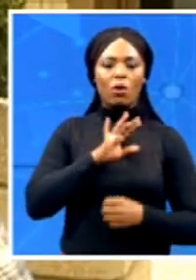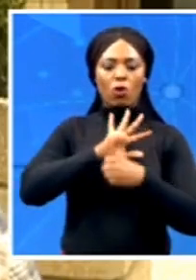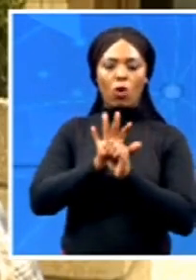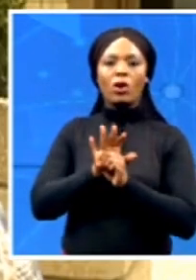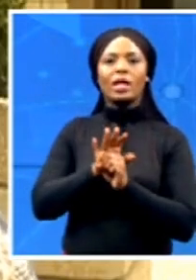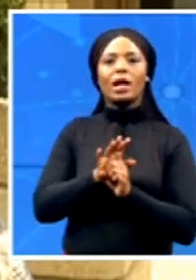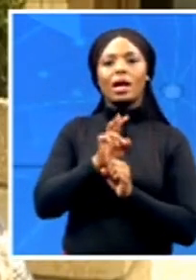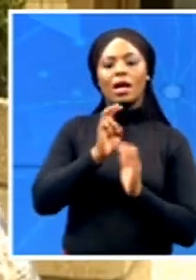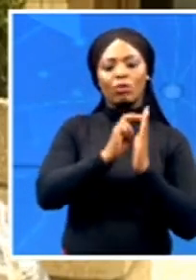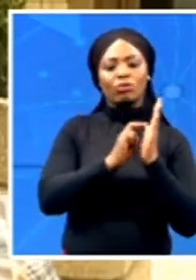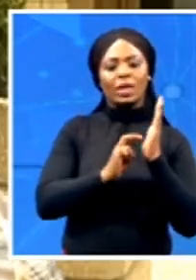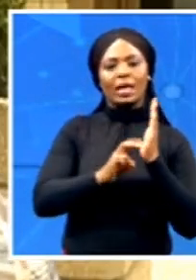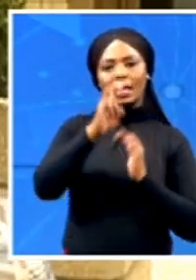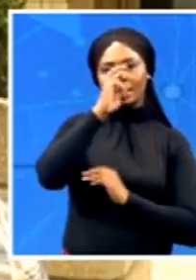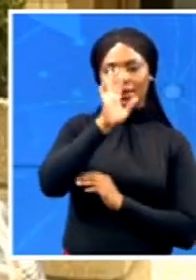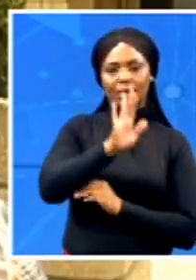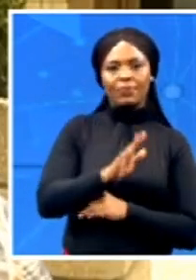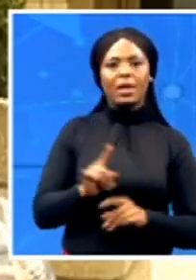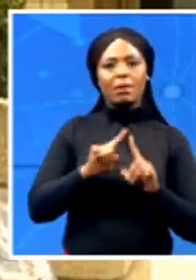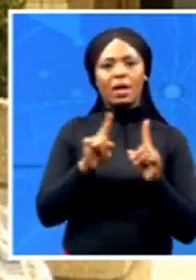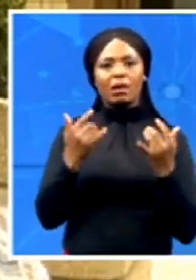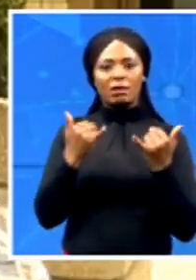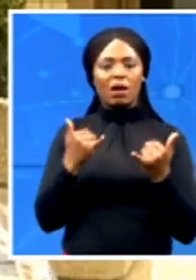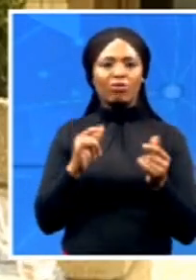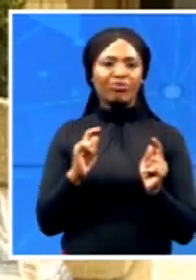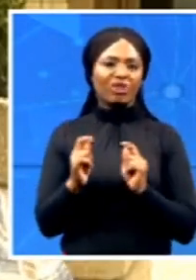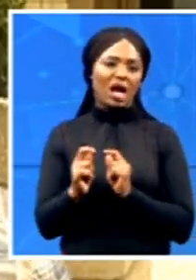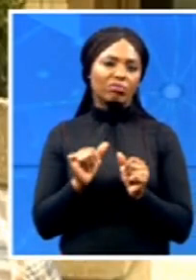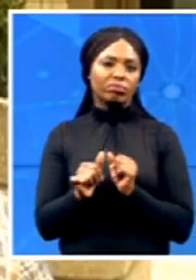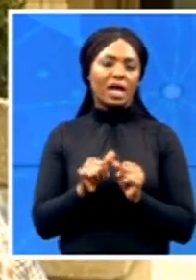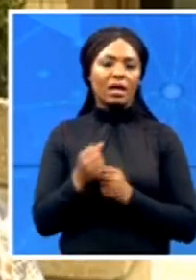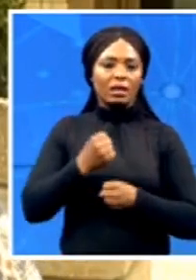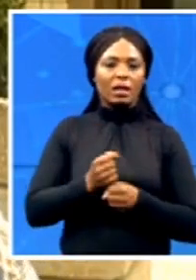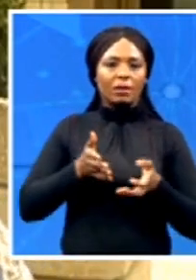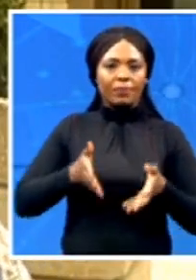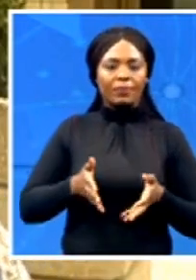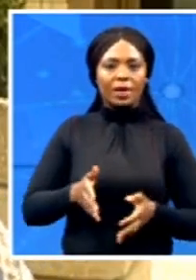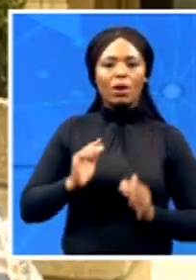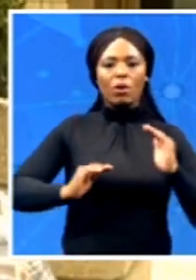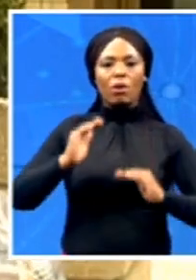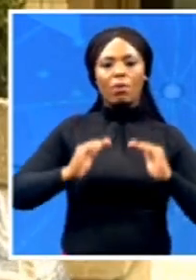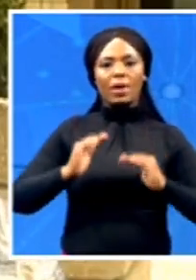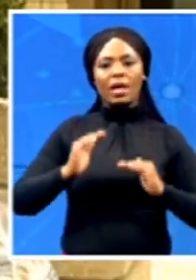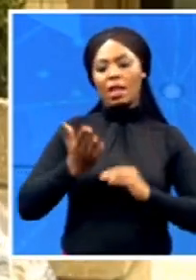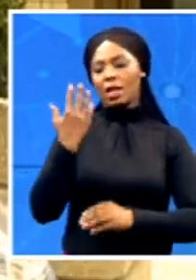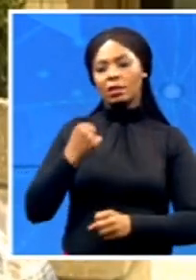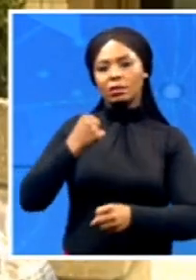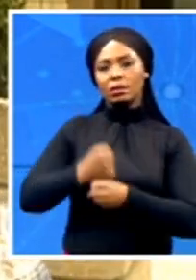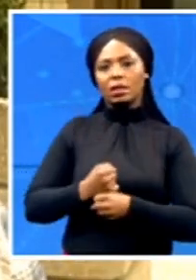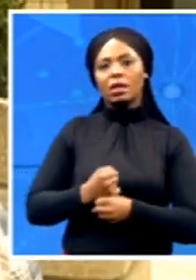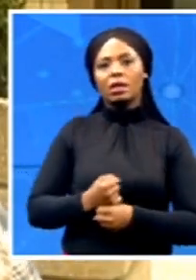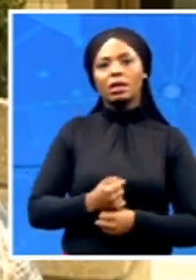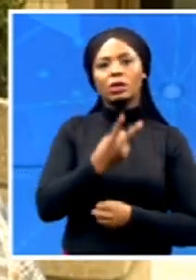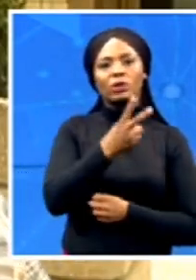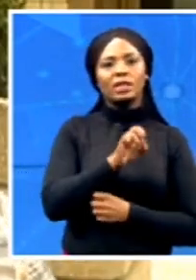this year, and I can tell you this much, I can actually compare it to the to 2018, 2019, just before